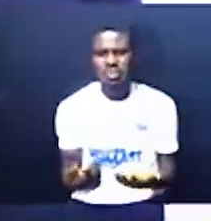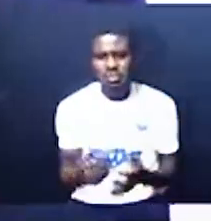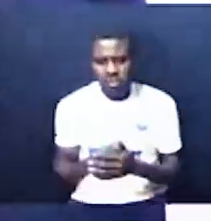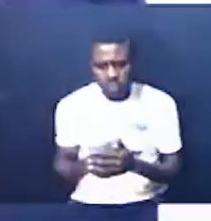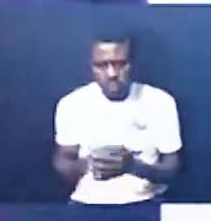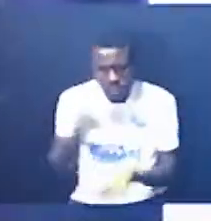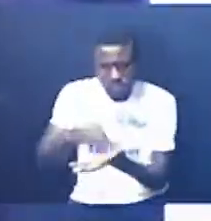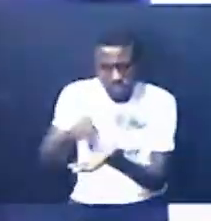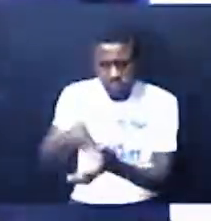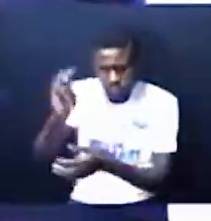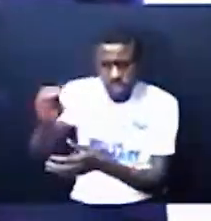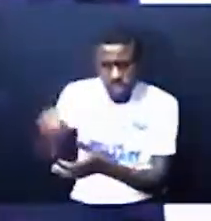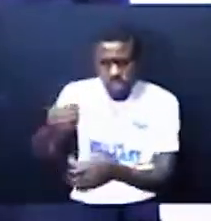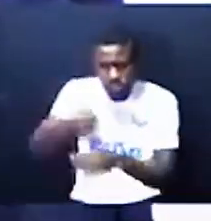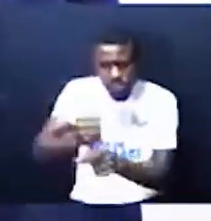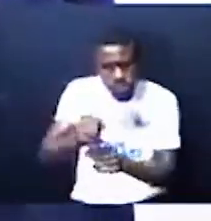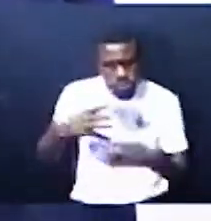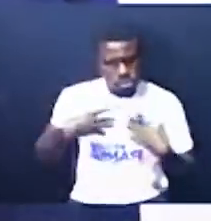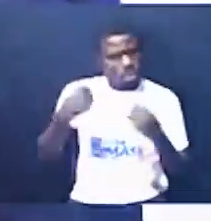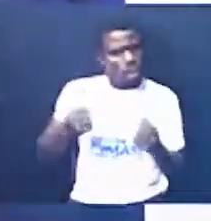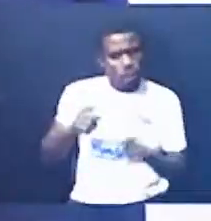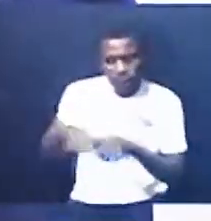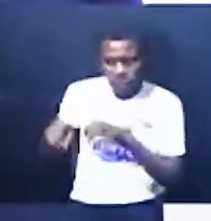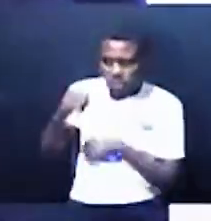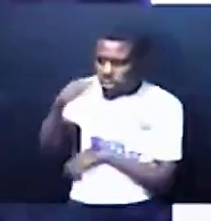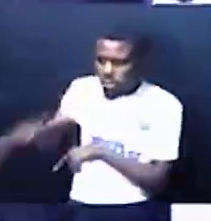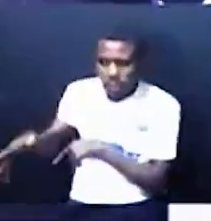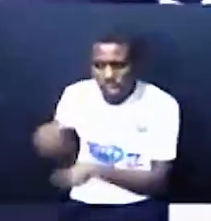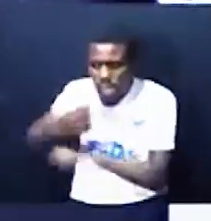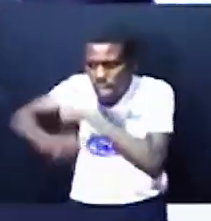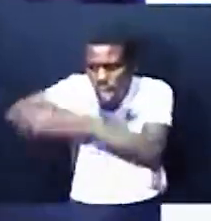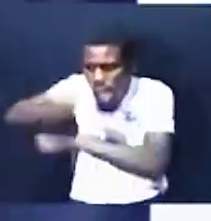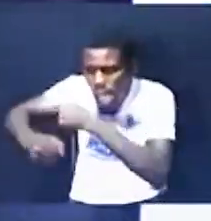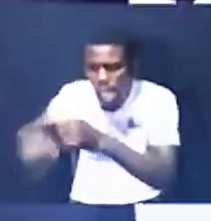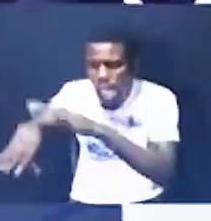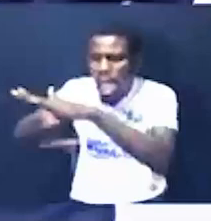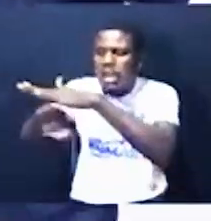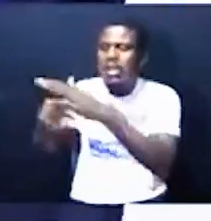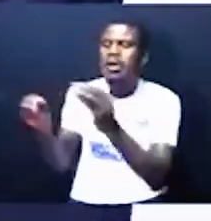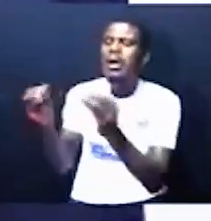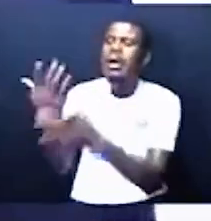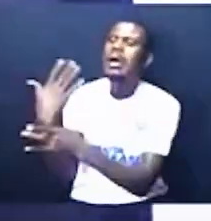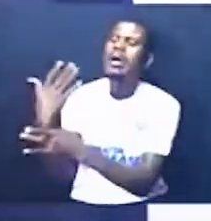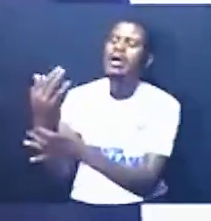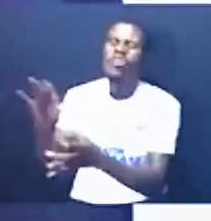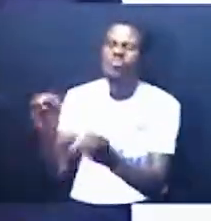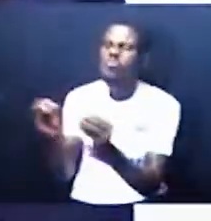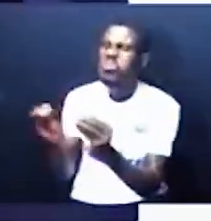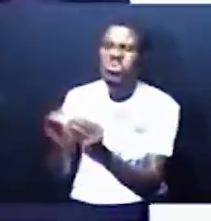bring cure. But she suffered under the hands of many doctors. Now,